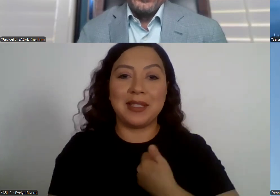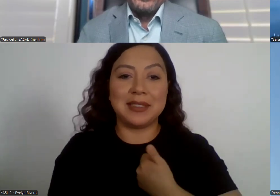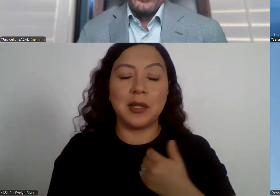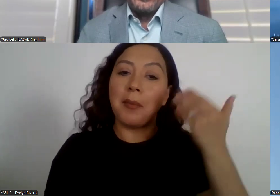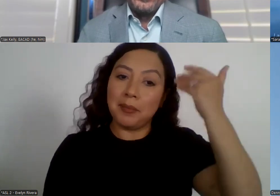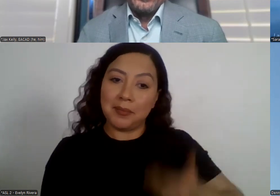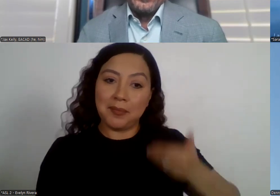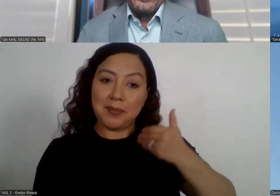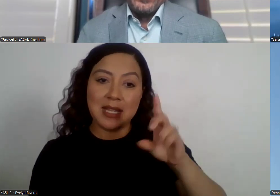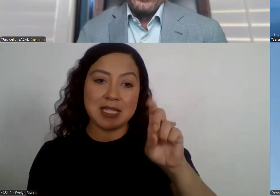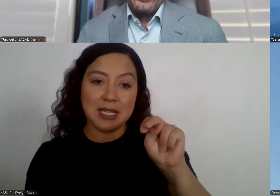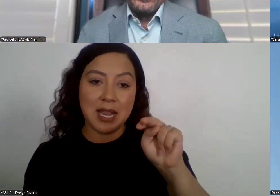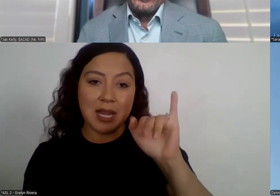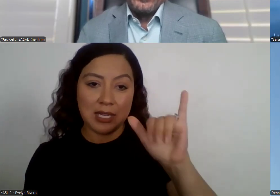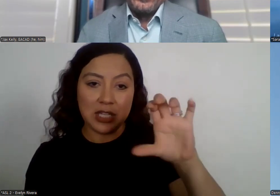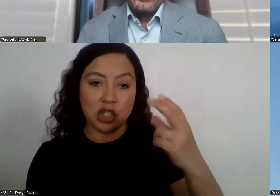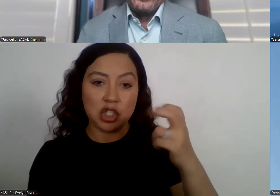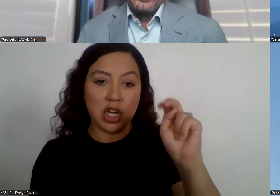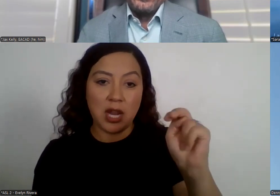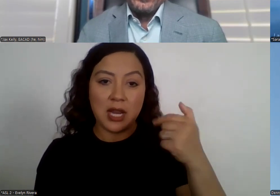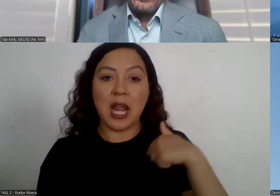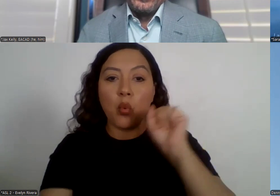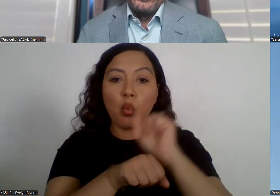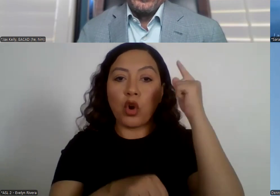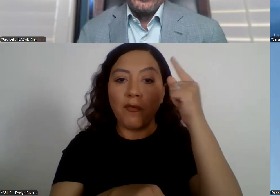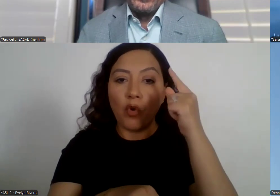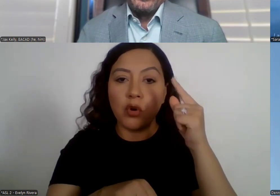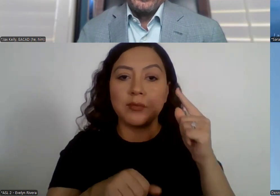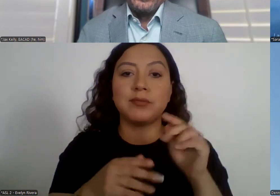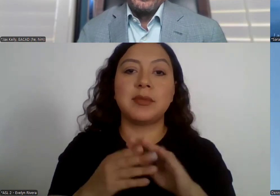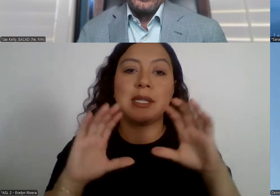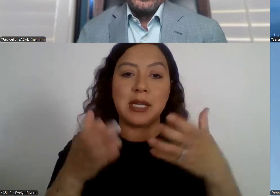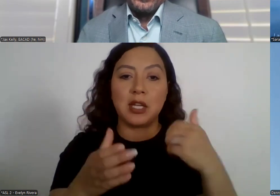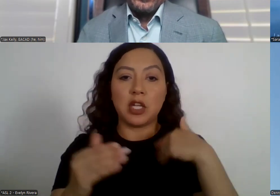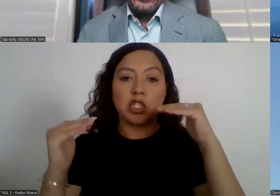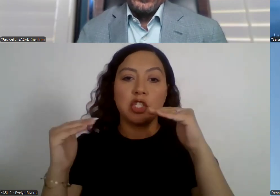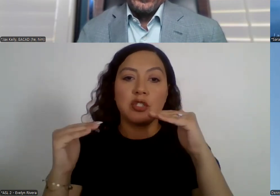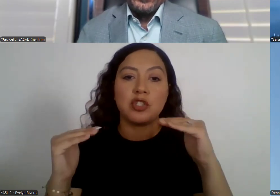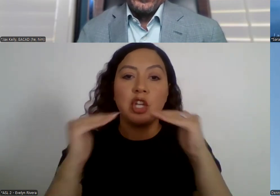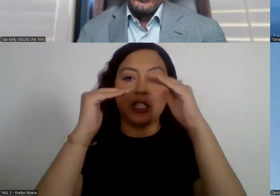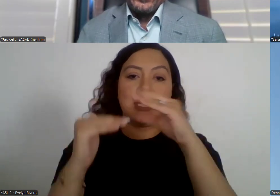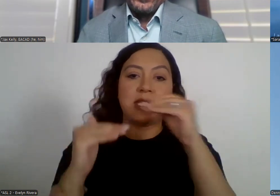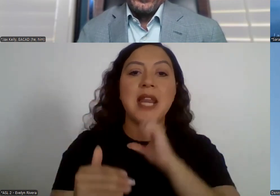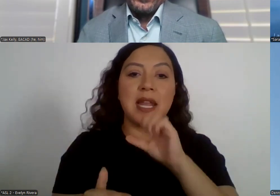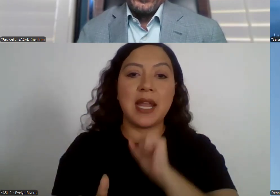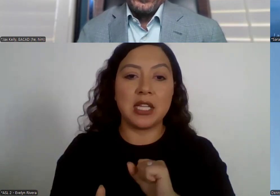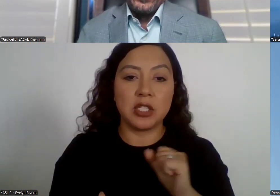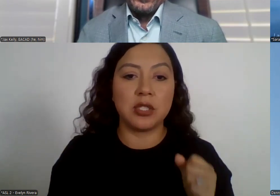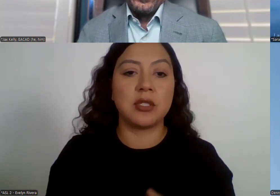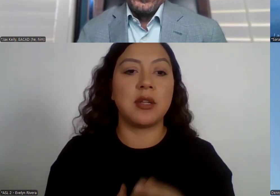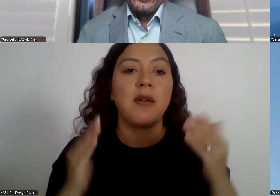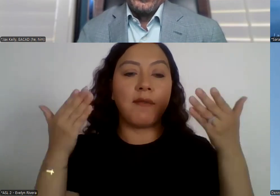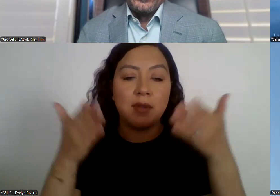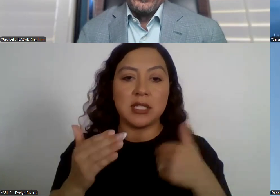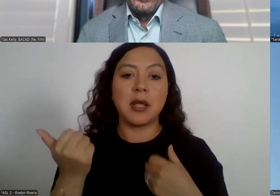at an organization called Justice in Aging. We're a national legal advocacy organization dedicated to using the power of law to fight senior